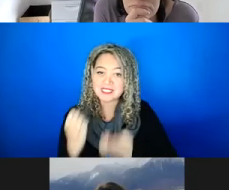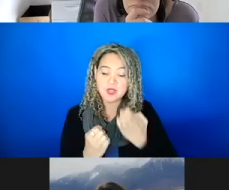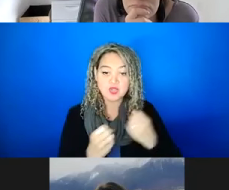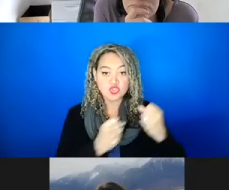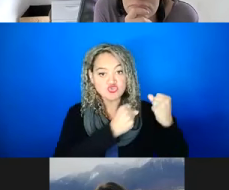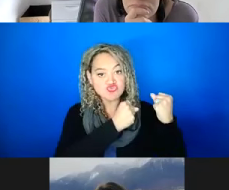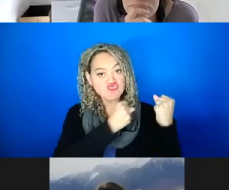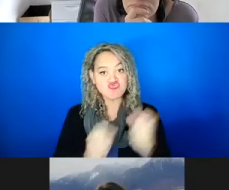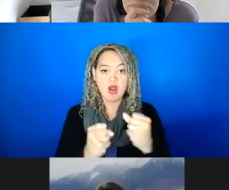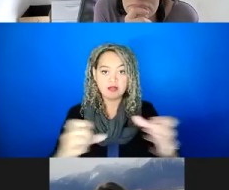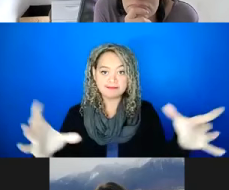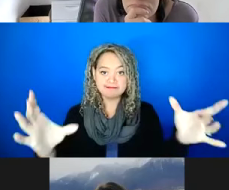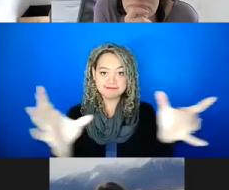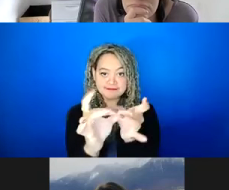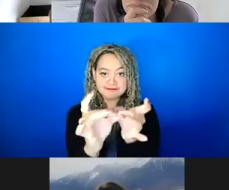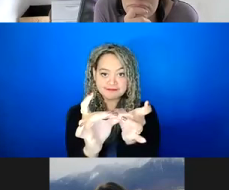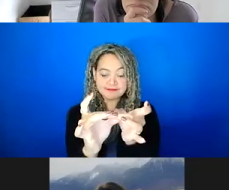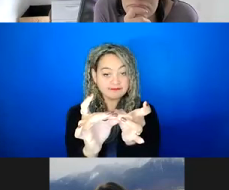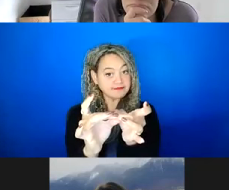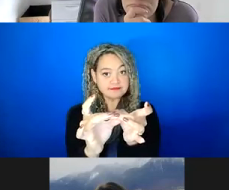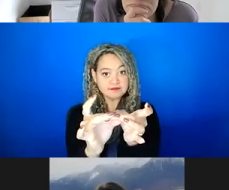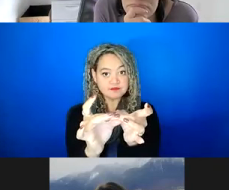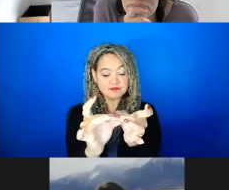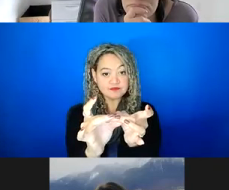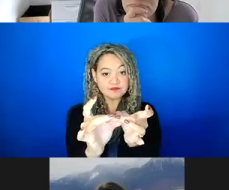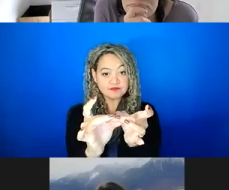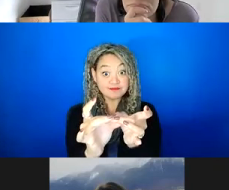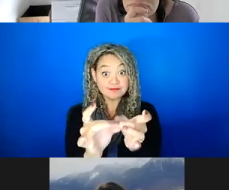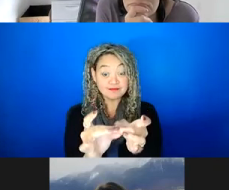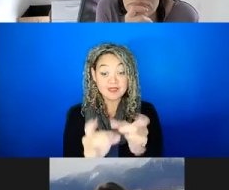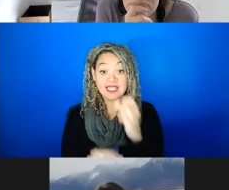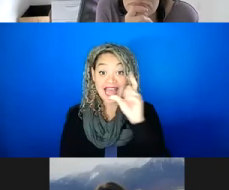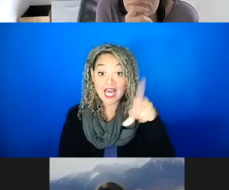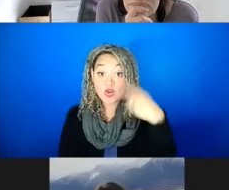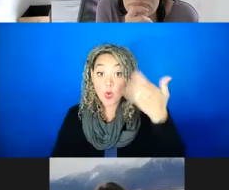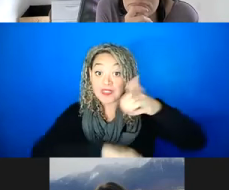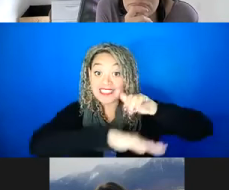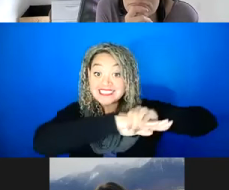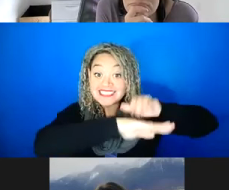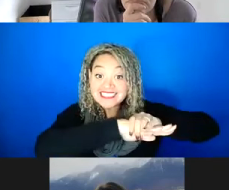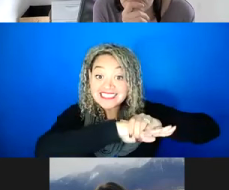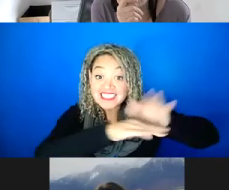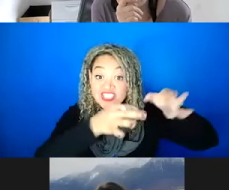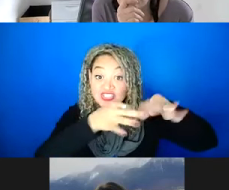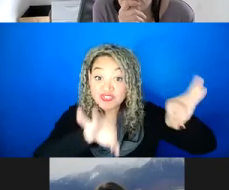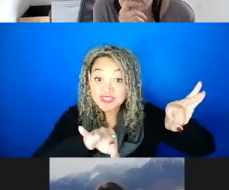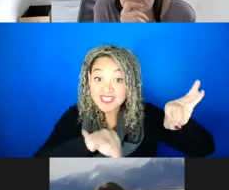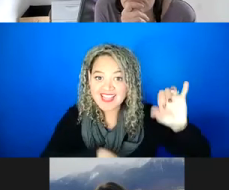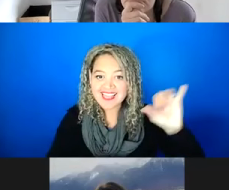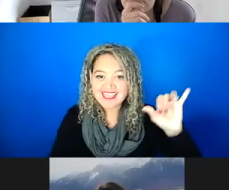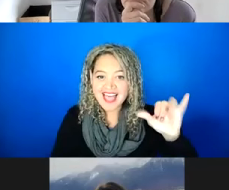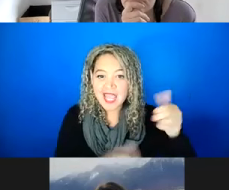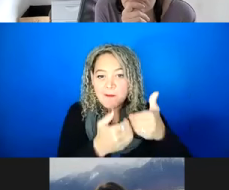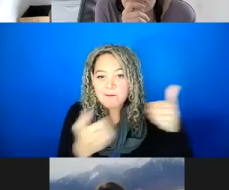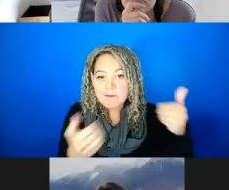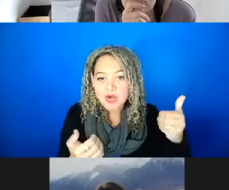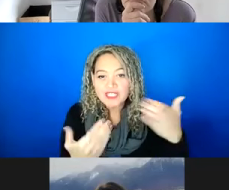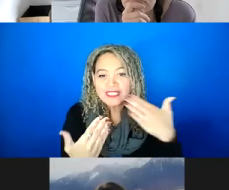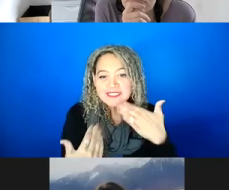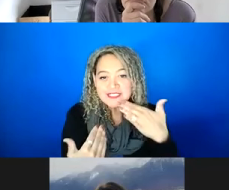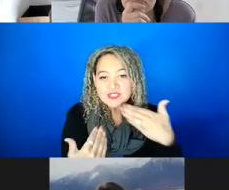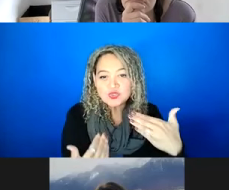strongly linked, and they're strongly linked not only in English, like parting is such sweet sorrow, but